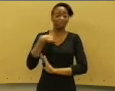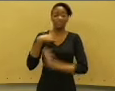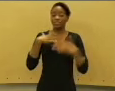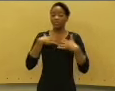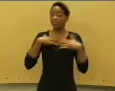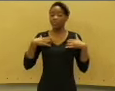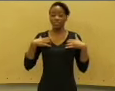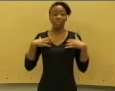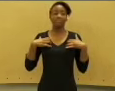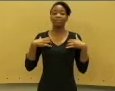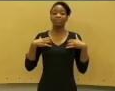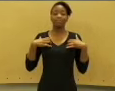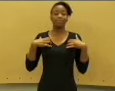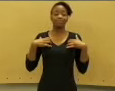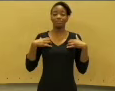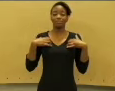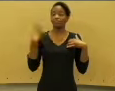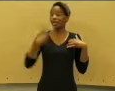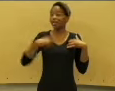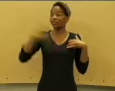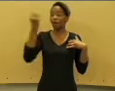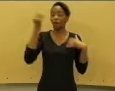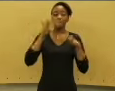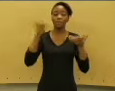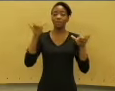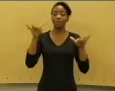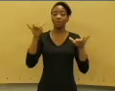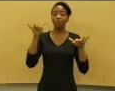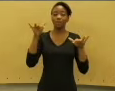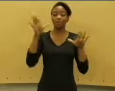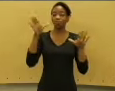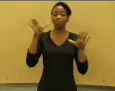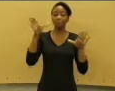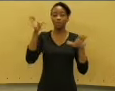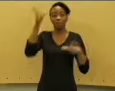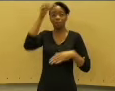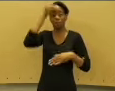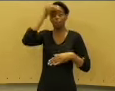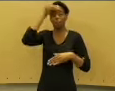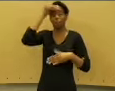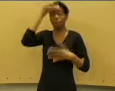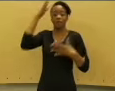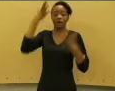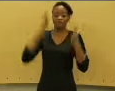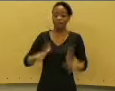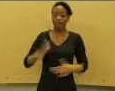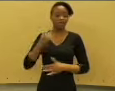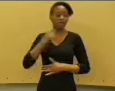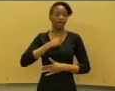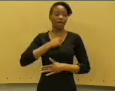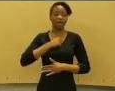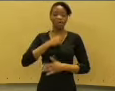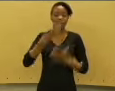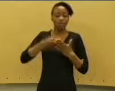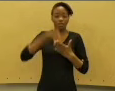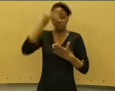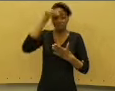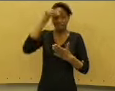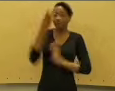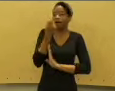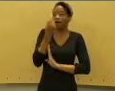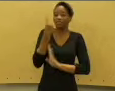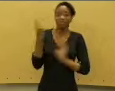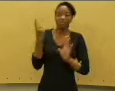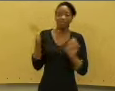how uninformed we are about our bodies. And because it's not a choice that